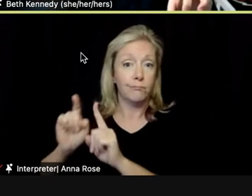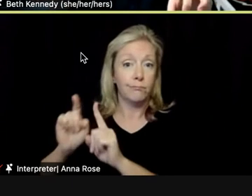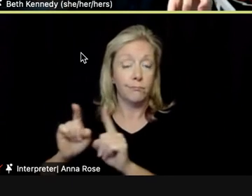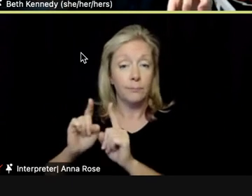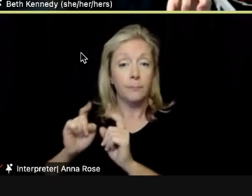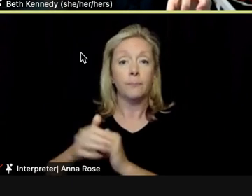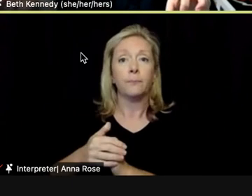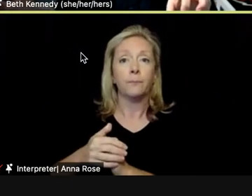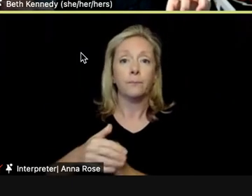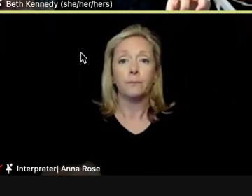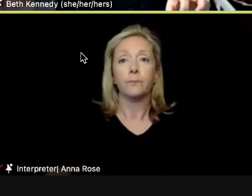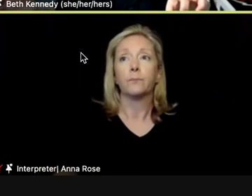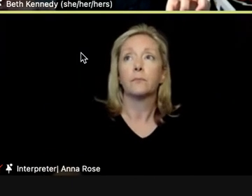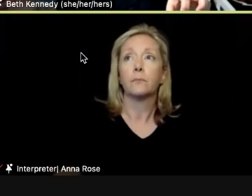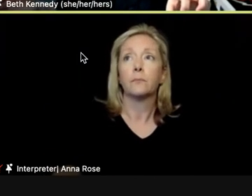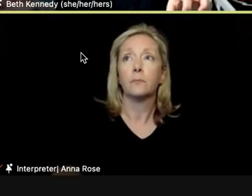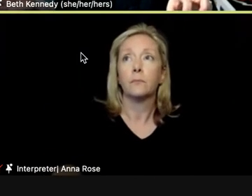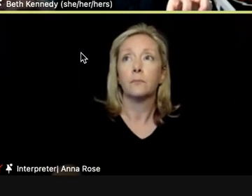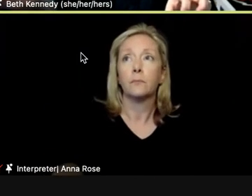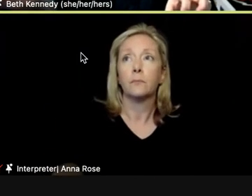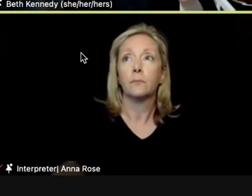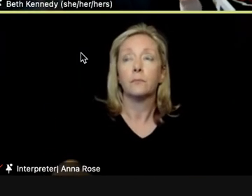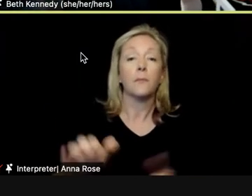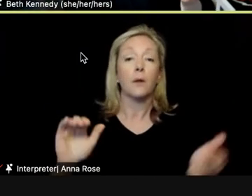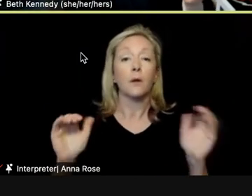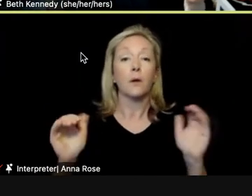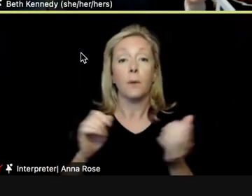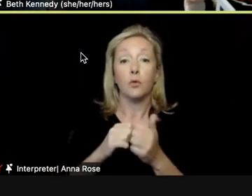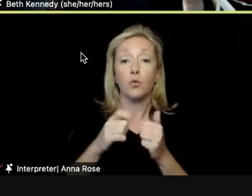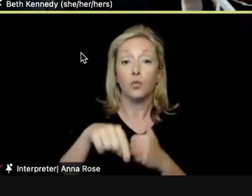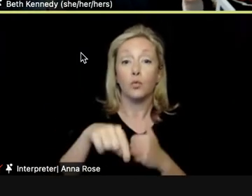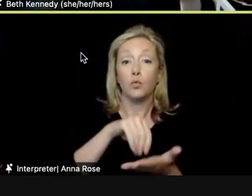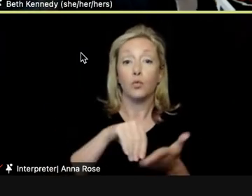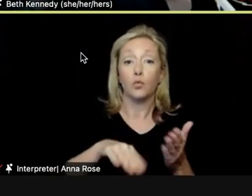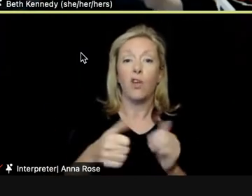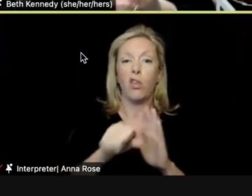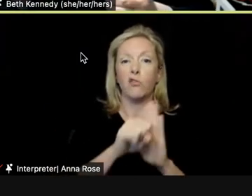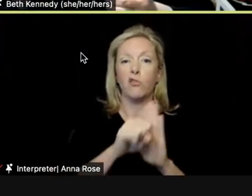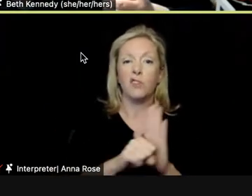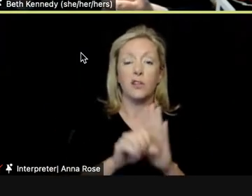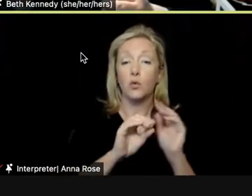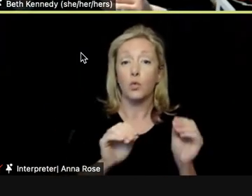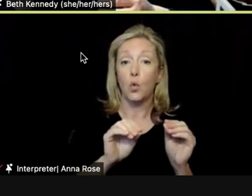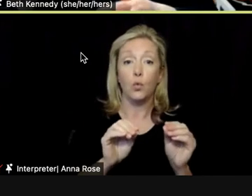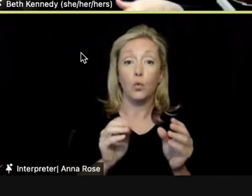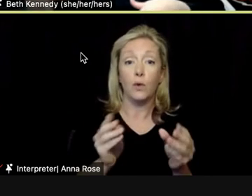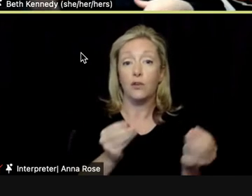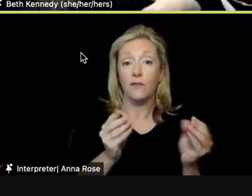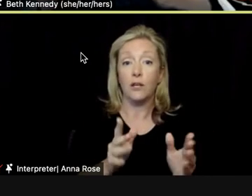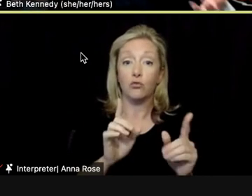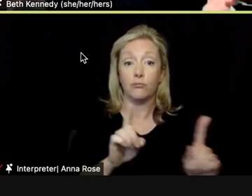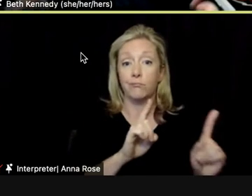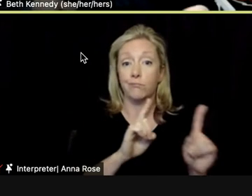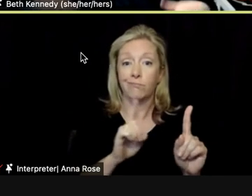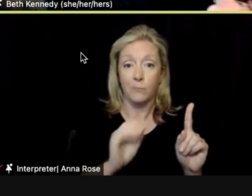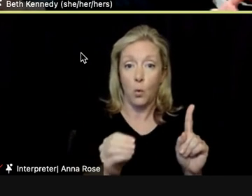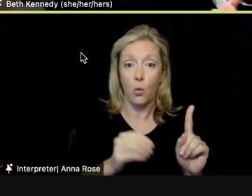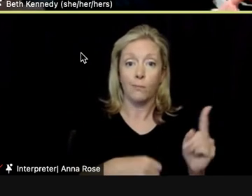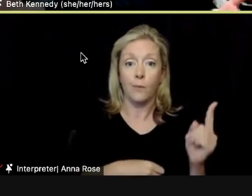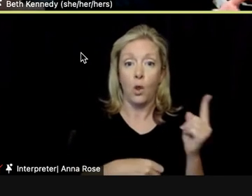other states who did not have interveners, and they tracked them over 3 years to